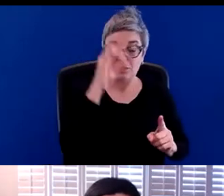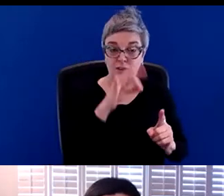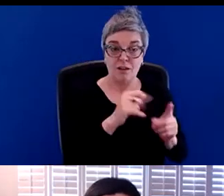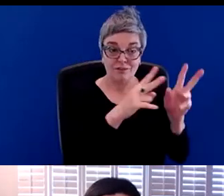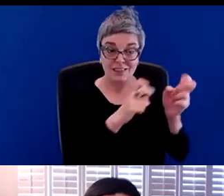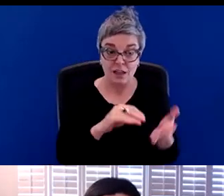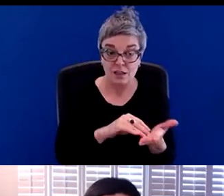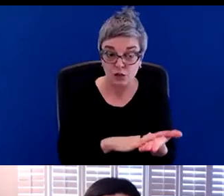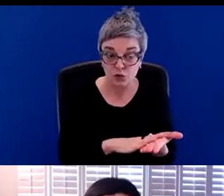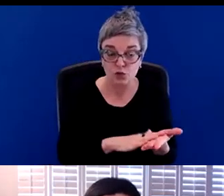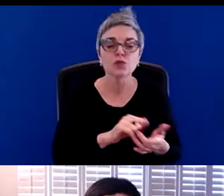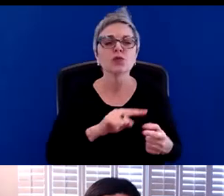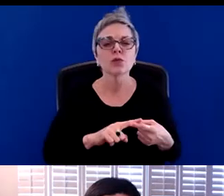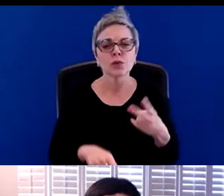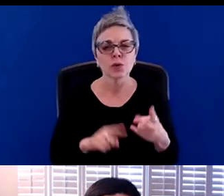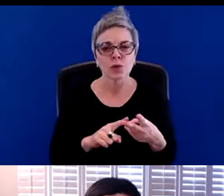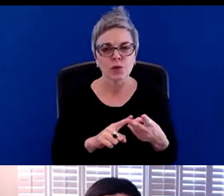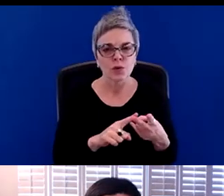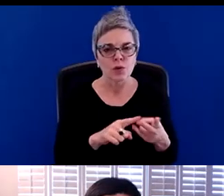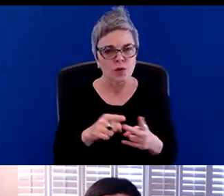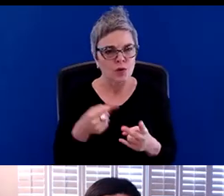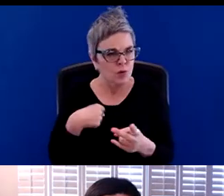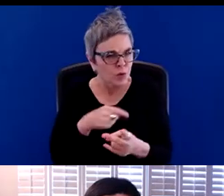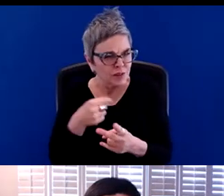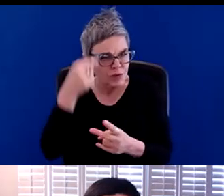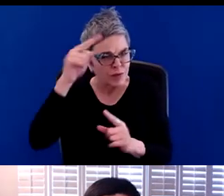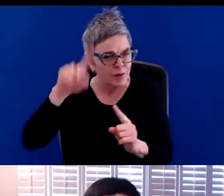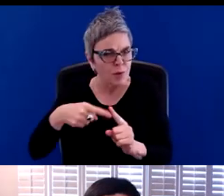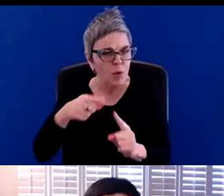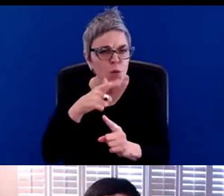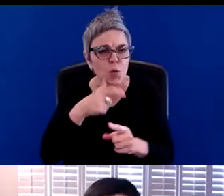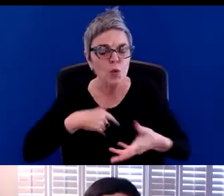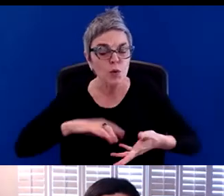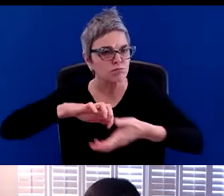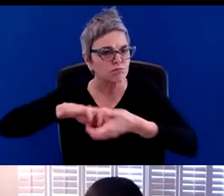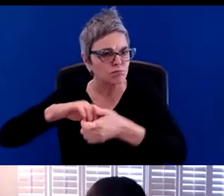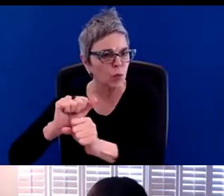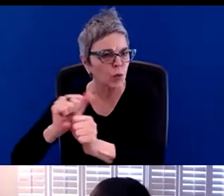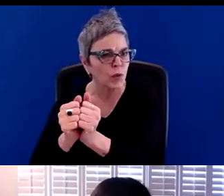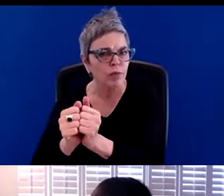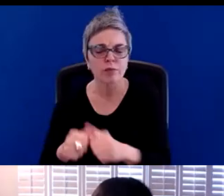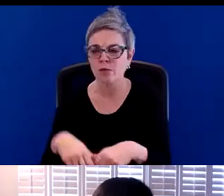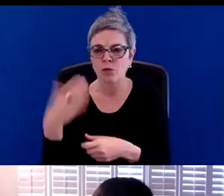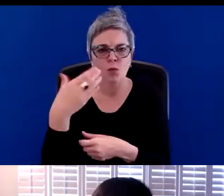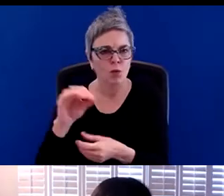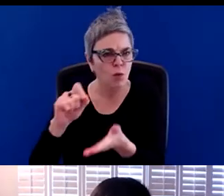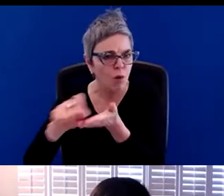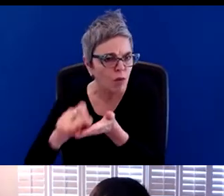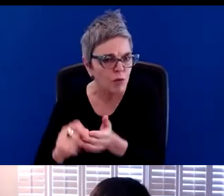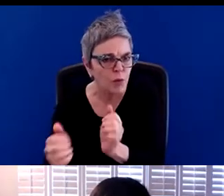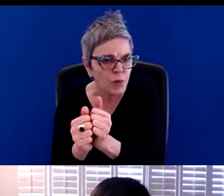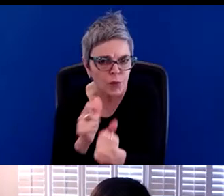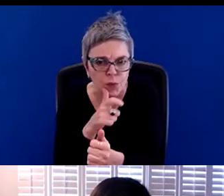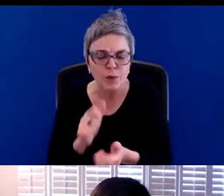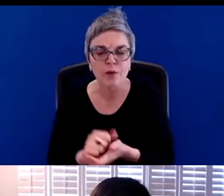about who we co-authored with, who are we collaborating with. I'm someone who's still a PhD candidate. And like I said, I